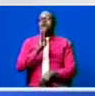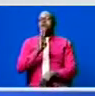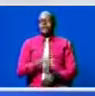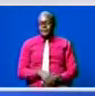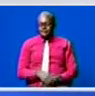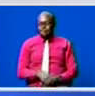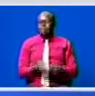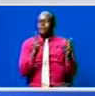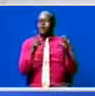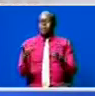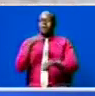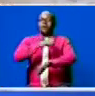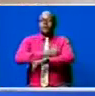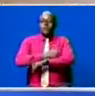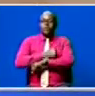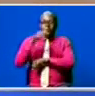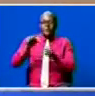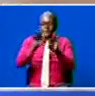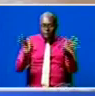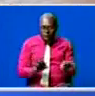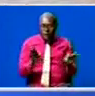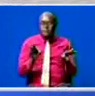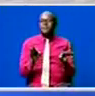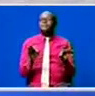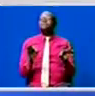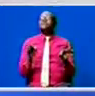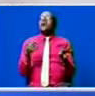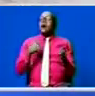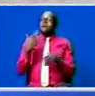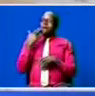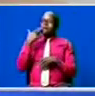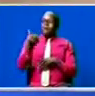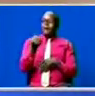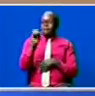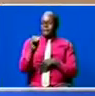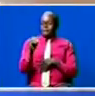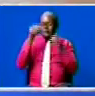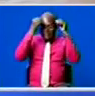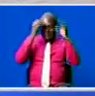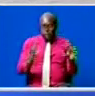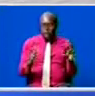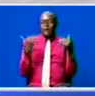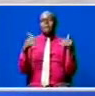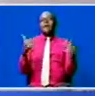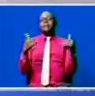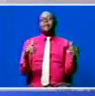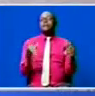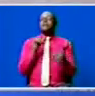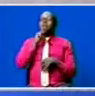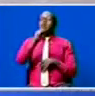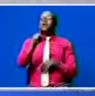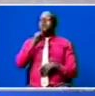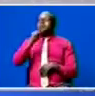On a regular school day, this field would be abuzz with 458 pairs of lively legs and shouts of